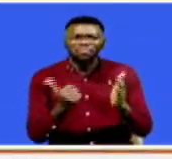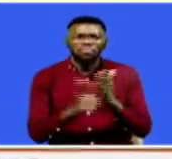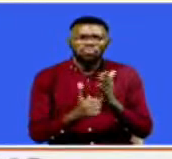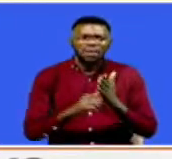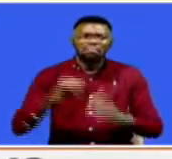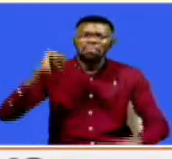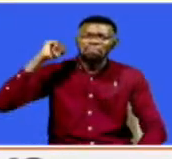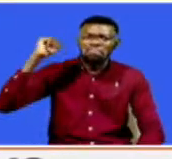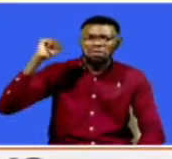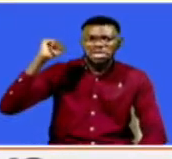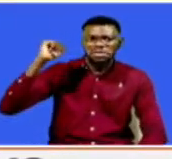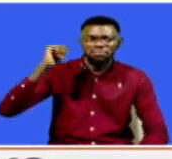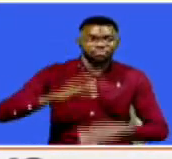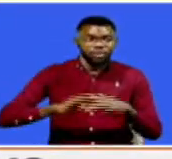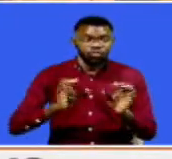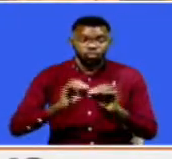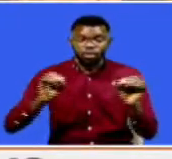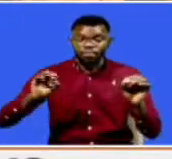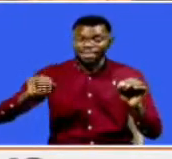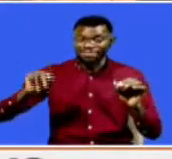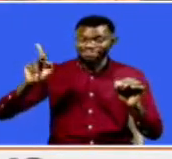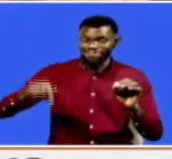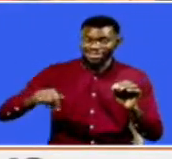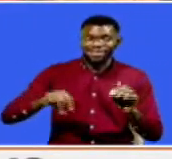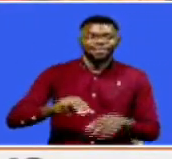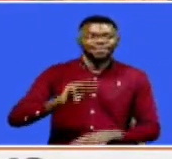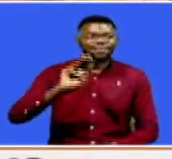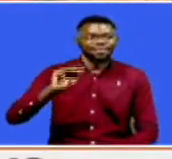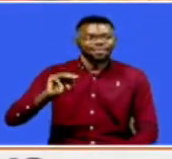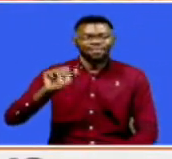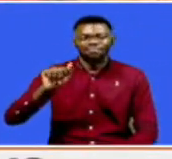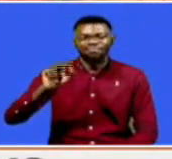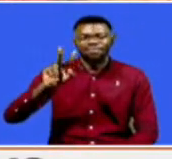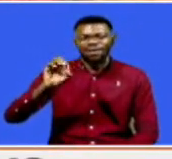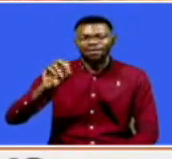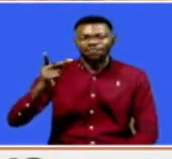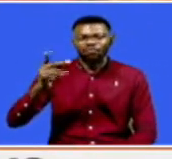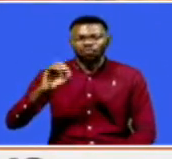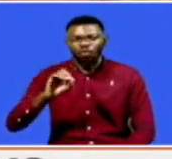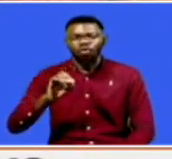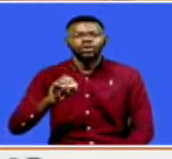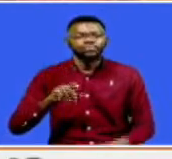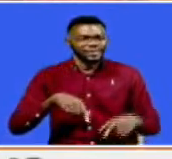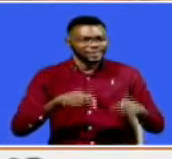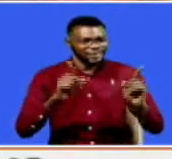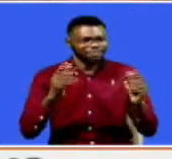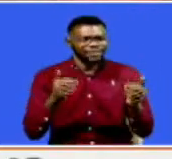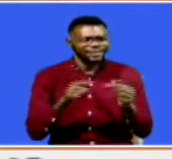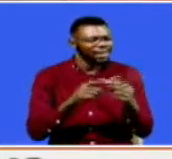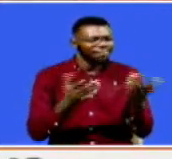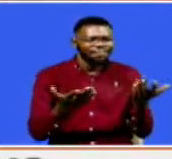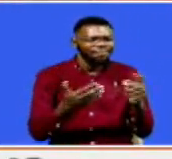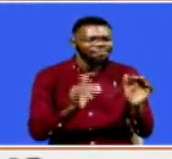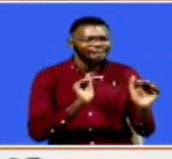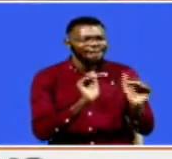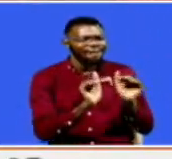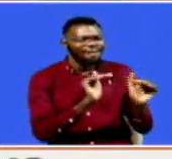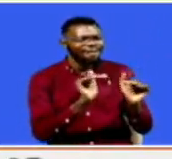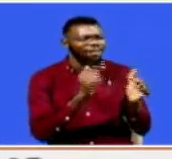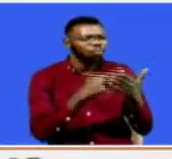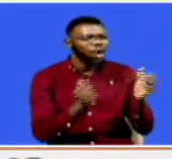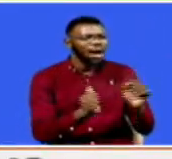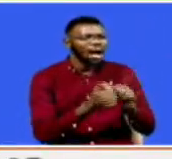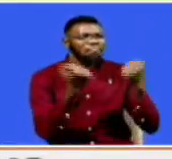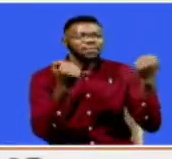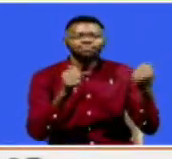issue. Mavoko Member of Parliament Patrick Makau is among 30 individuals who have been interrogated regarding the illegal sale of the East